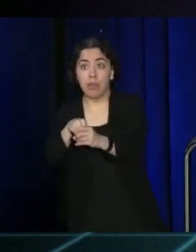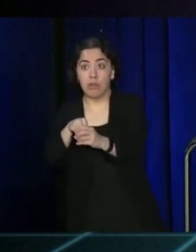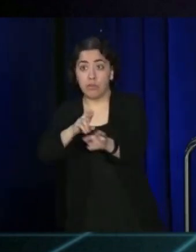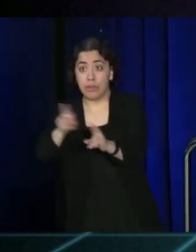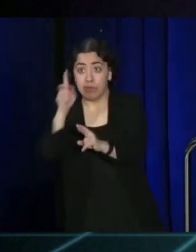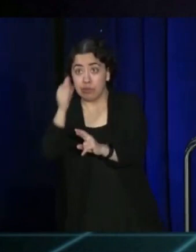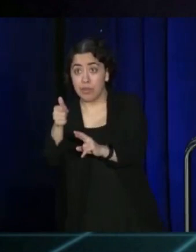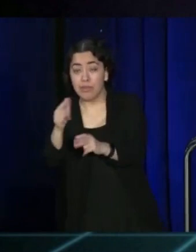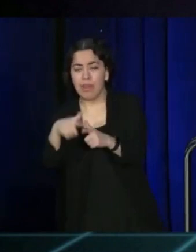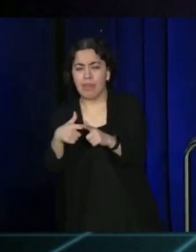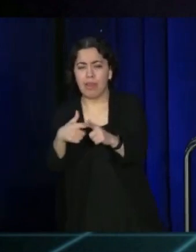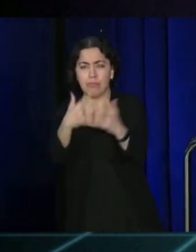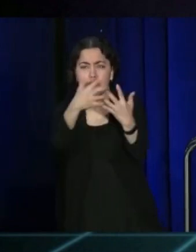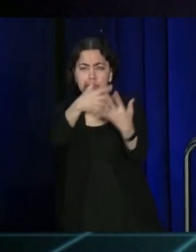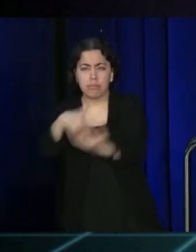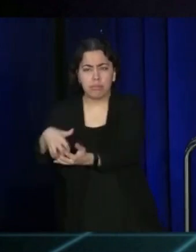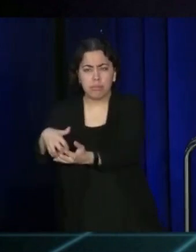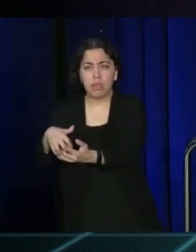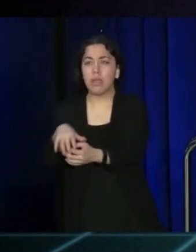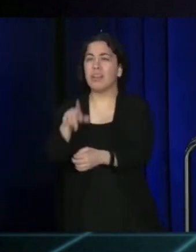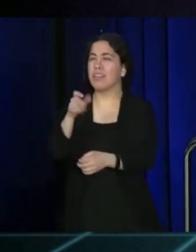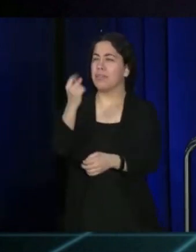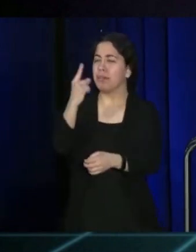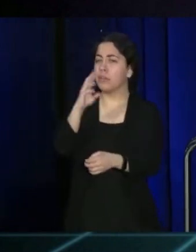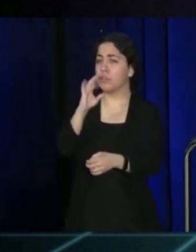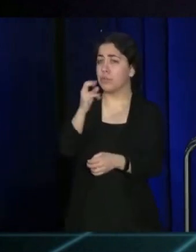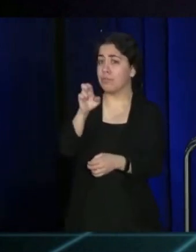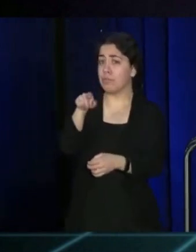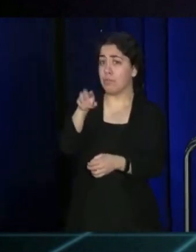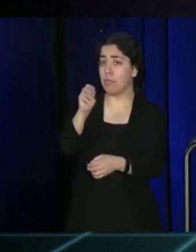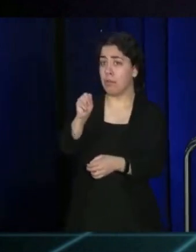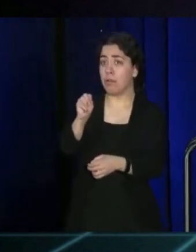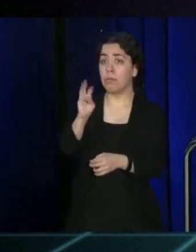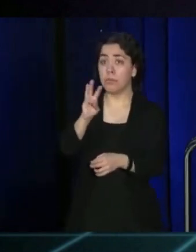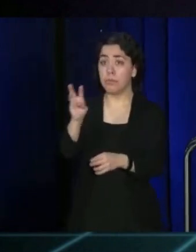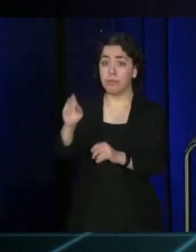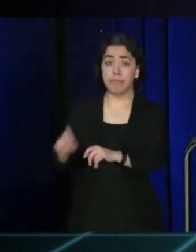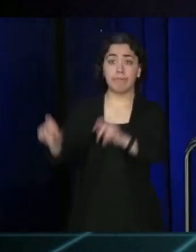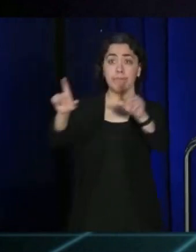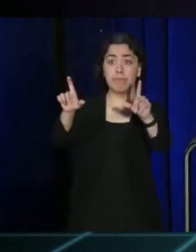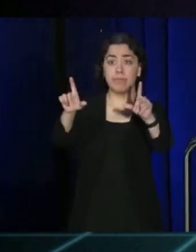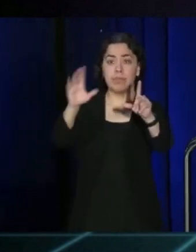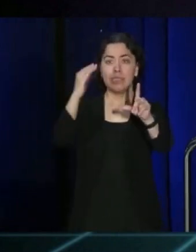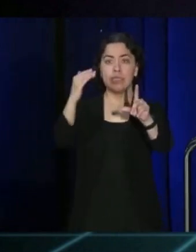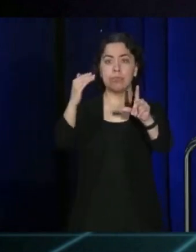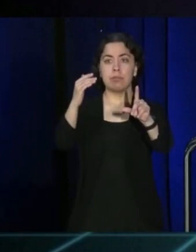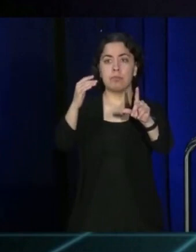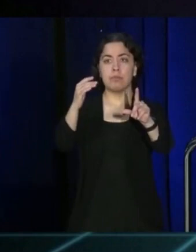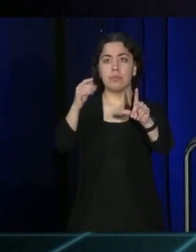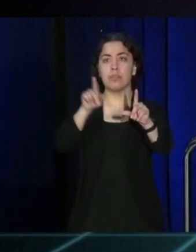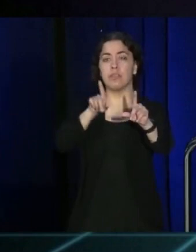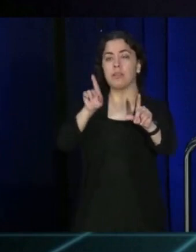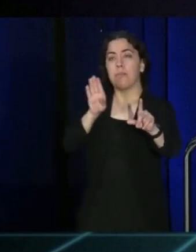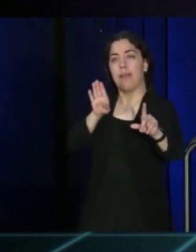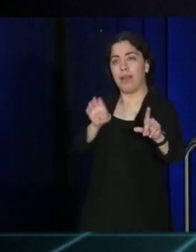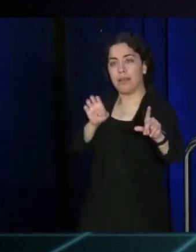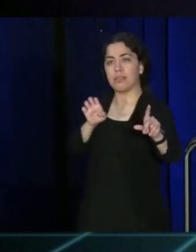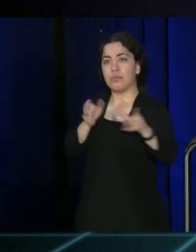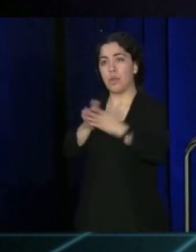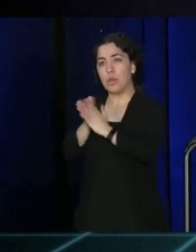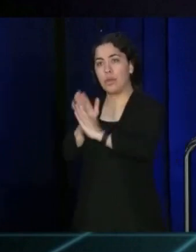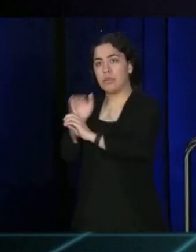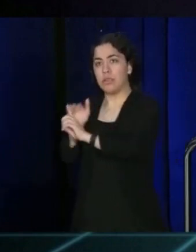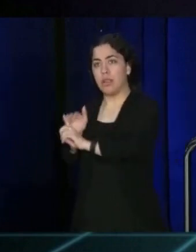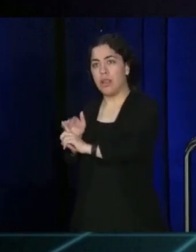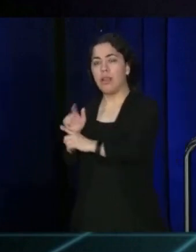that you hit their website, and instantly they're making a bunch of requests to their backend anyway. So it's not like you're going to